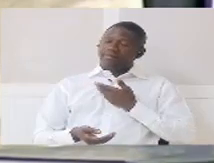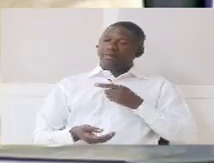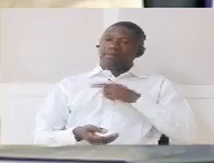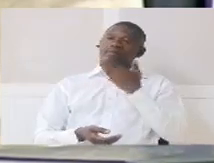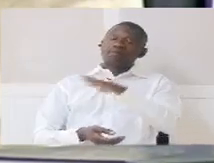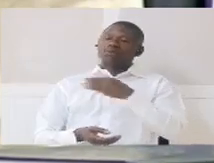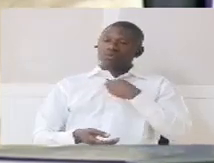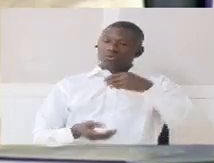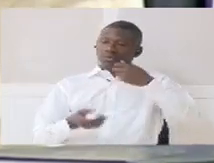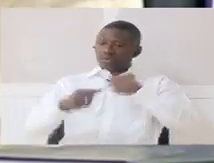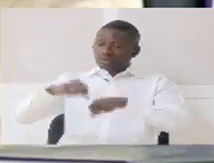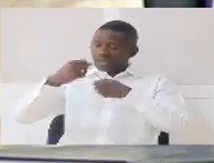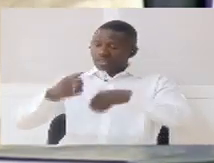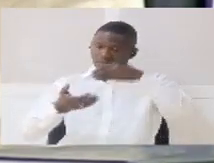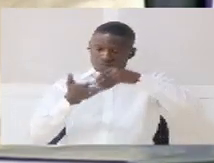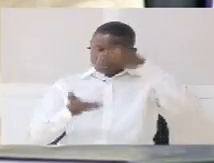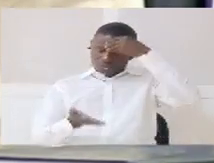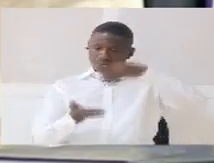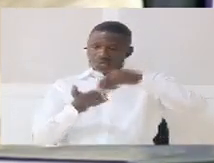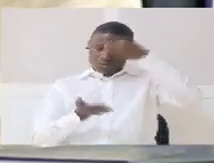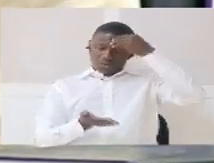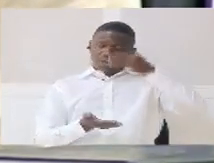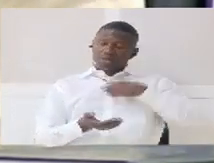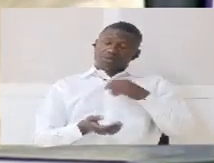those courses and